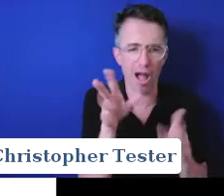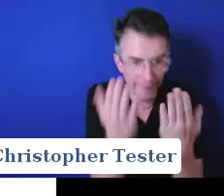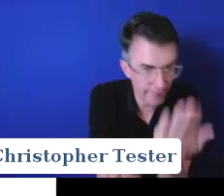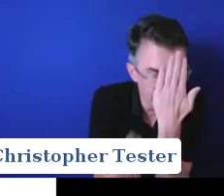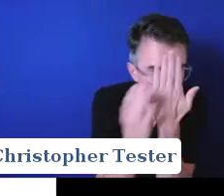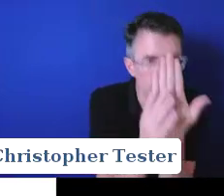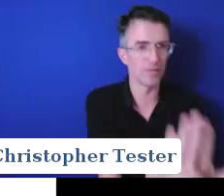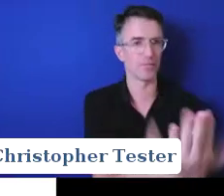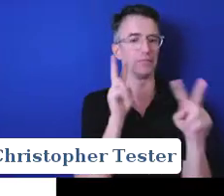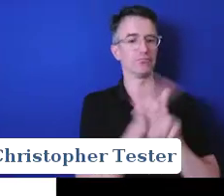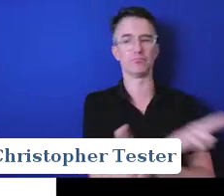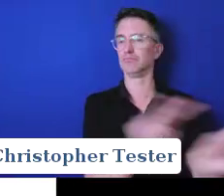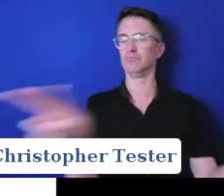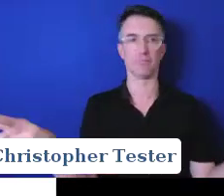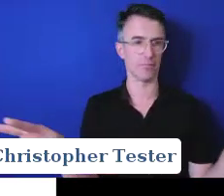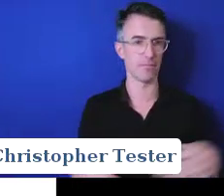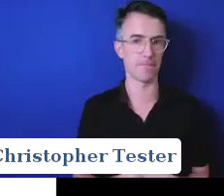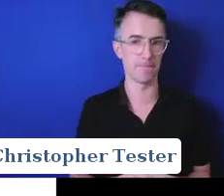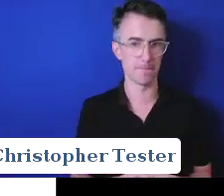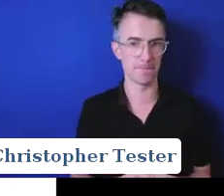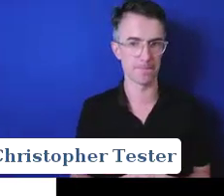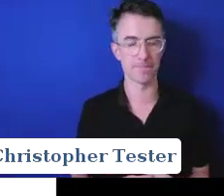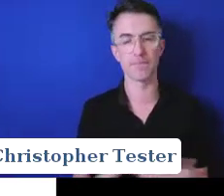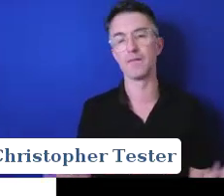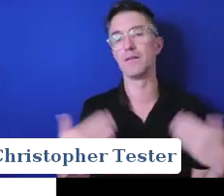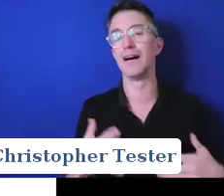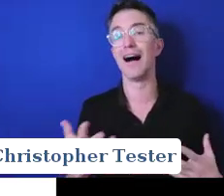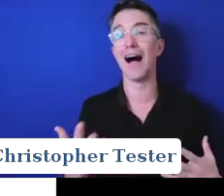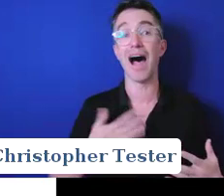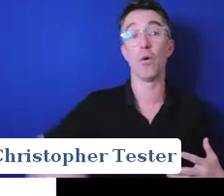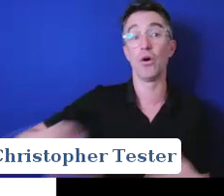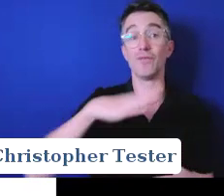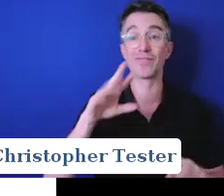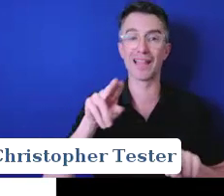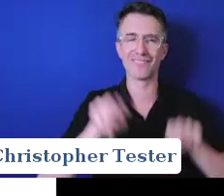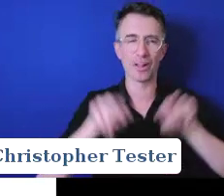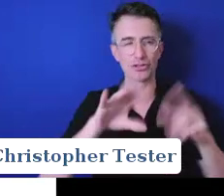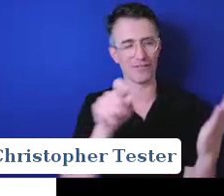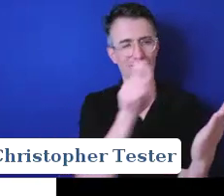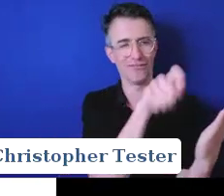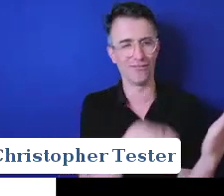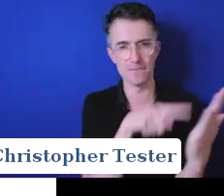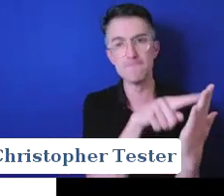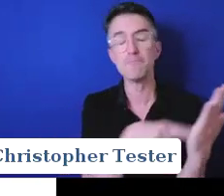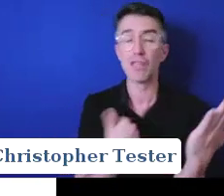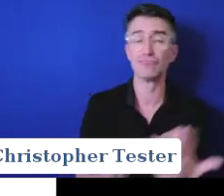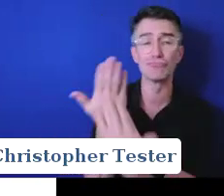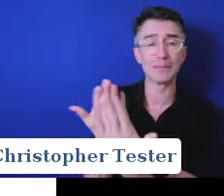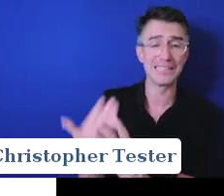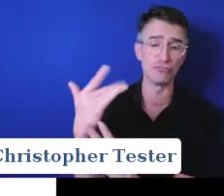several recommendations to put forward. One is around capacity building for OPDs to